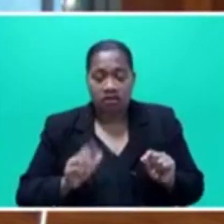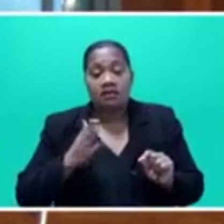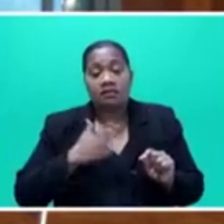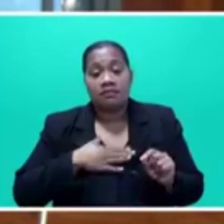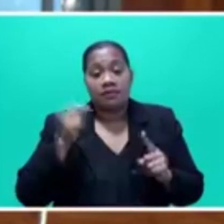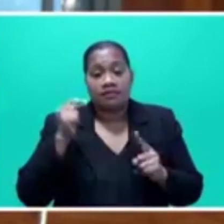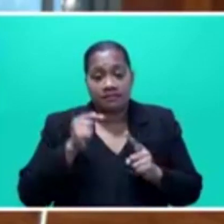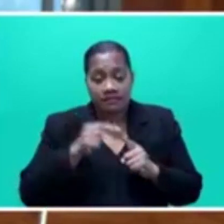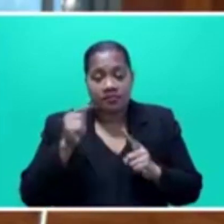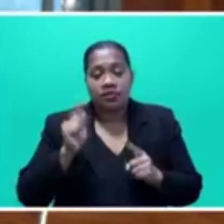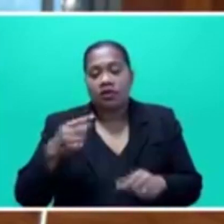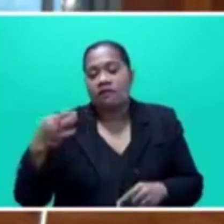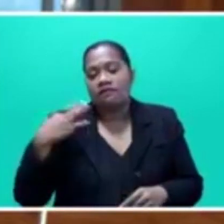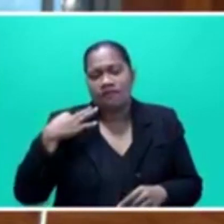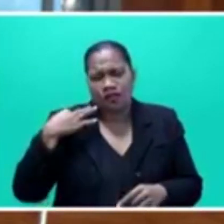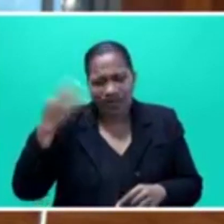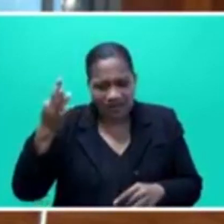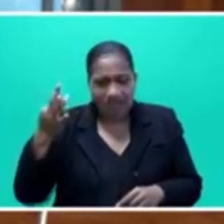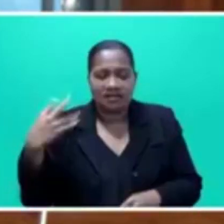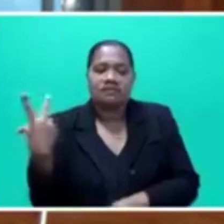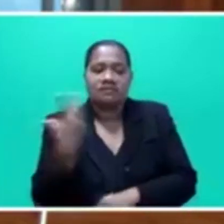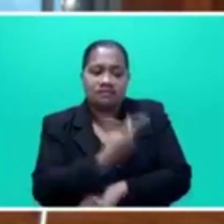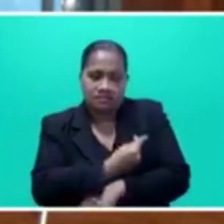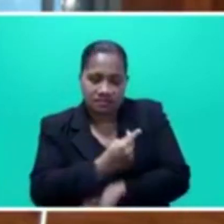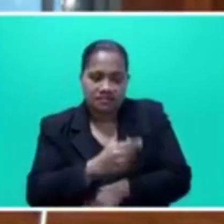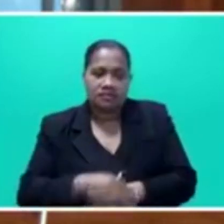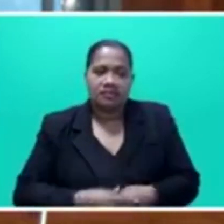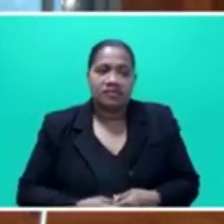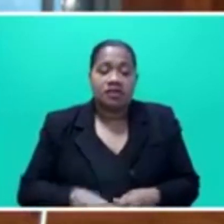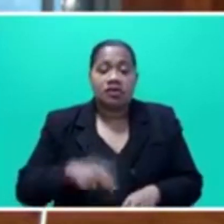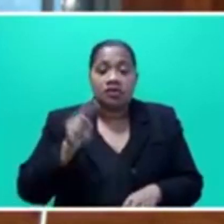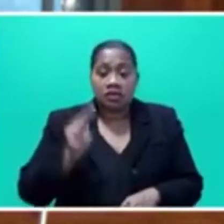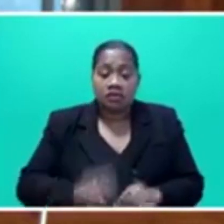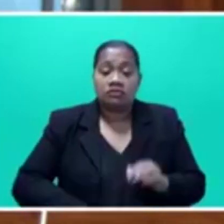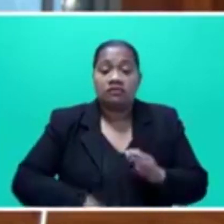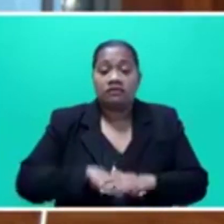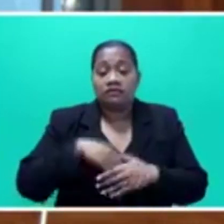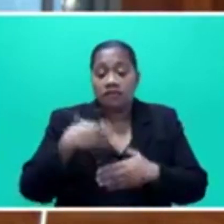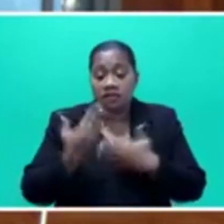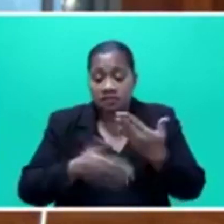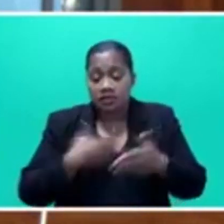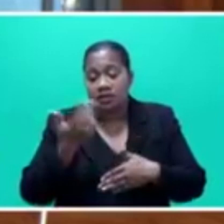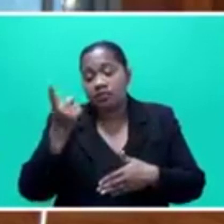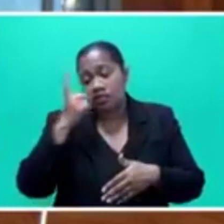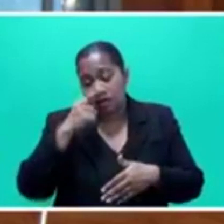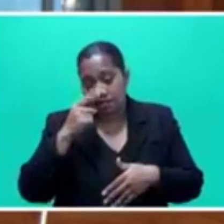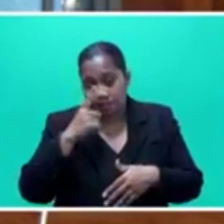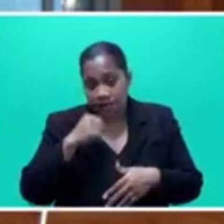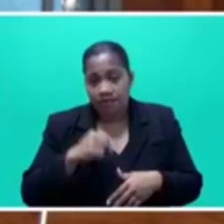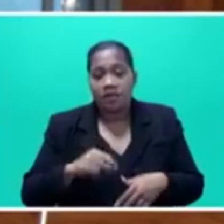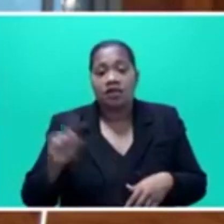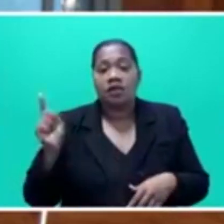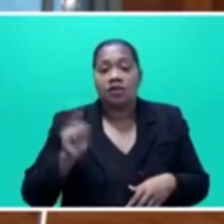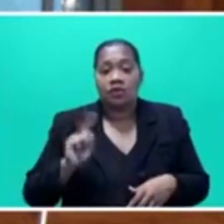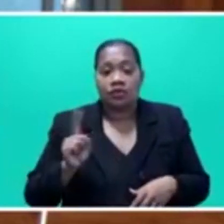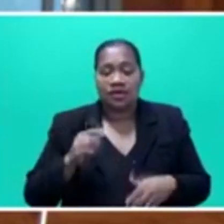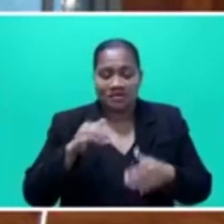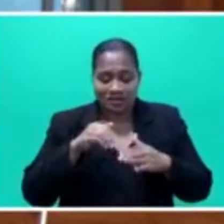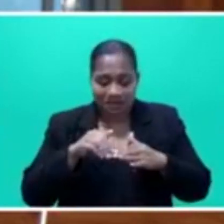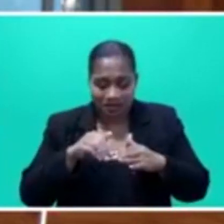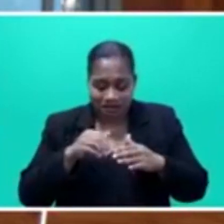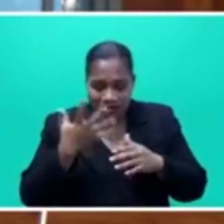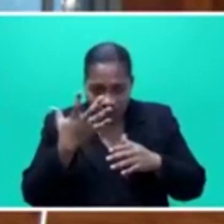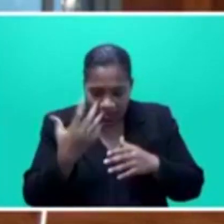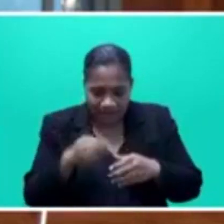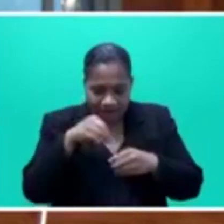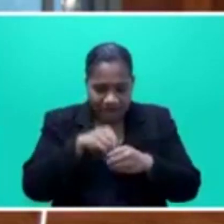to voluntary. You need to fully explain to the people, to the client, what is in the vaccine and what's